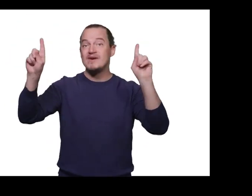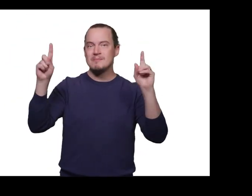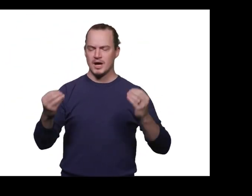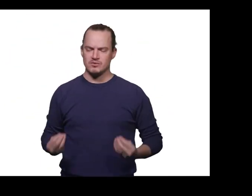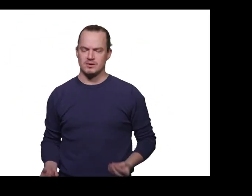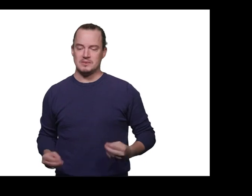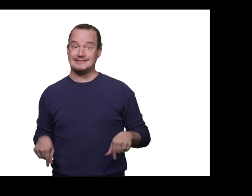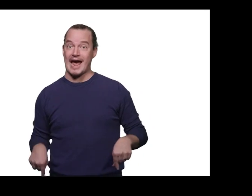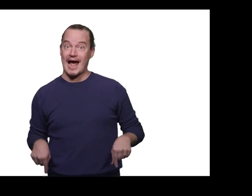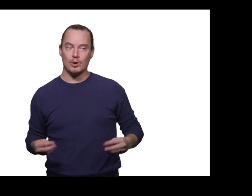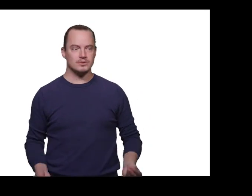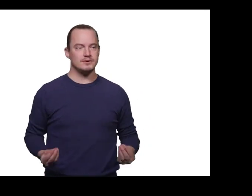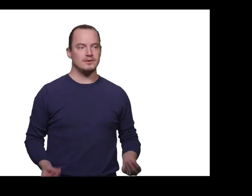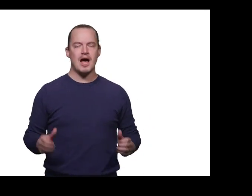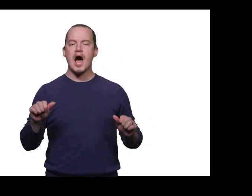shakers down,